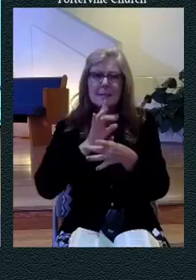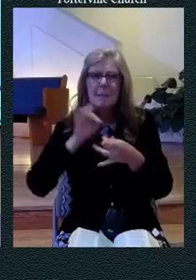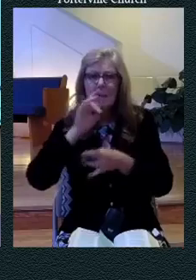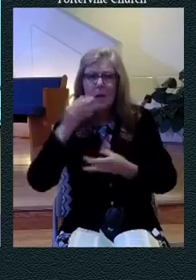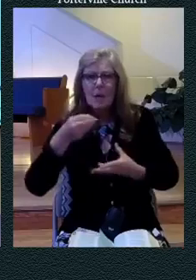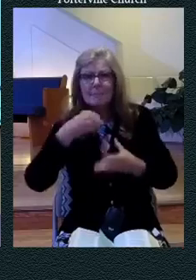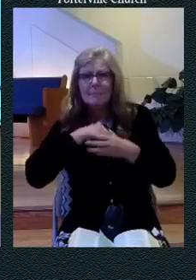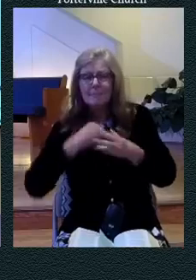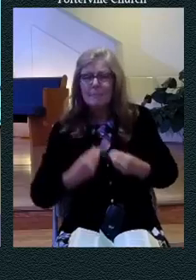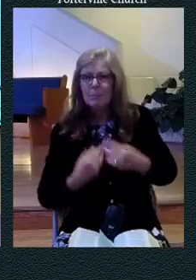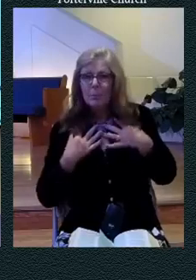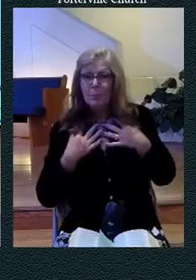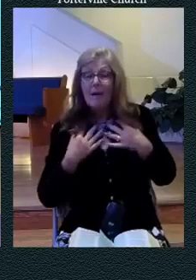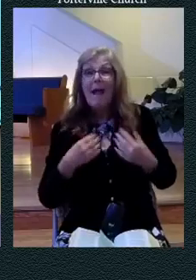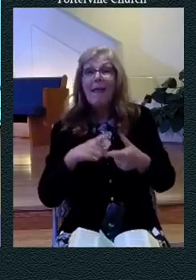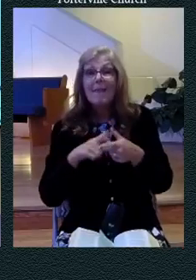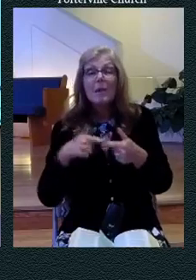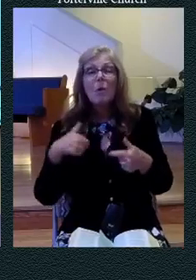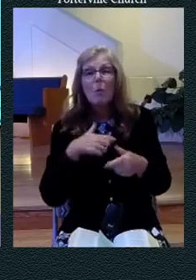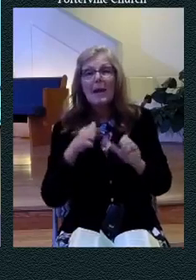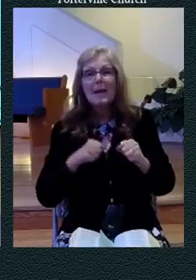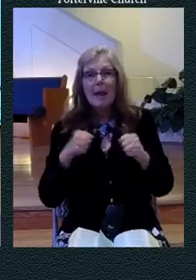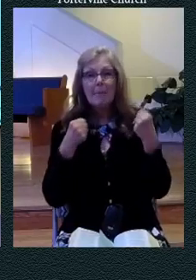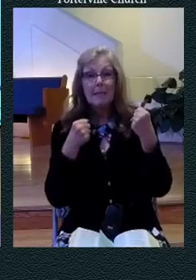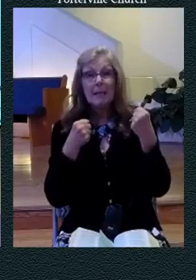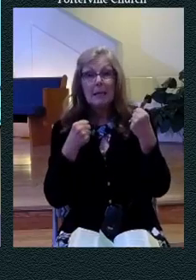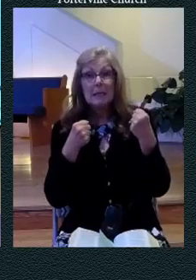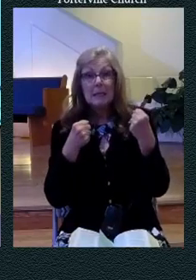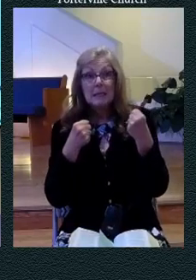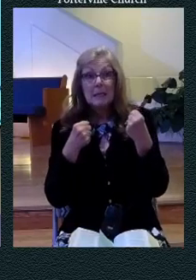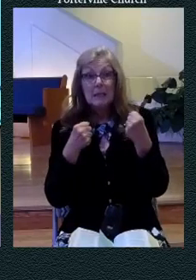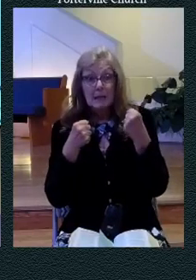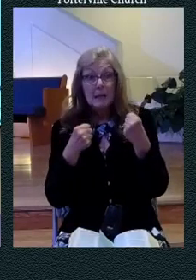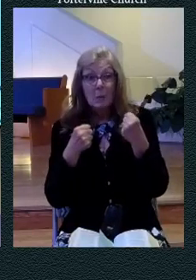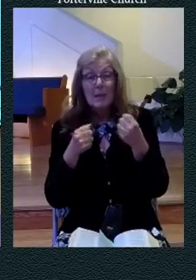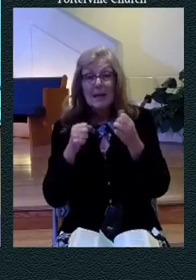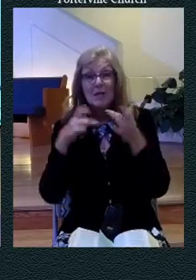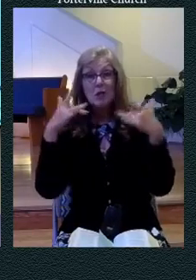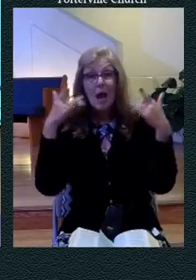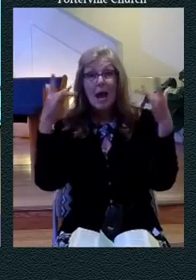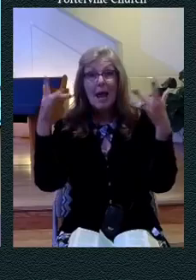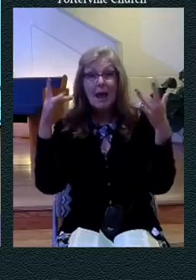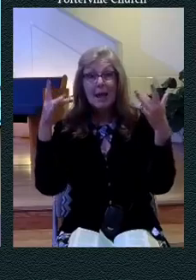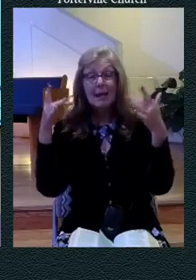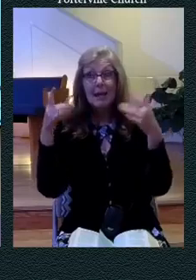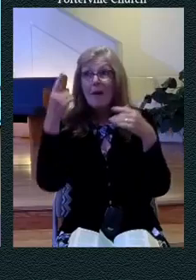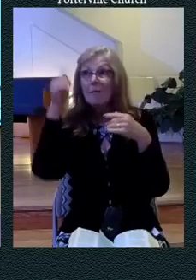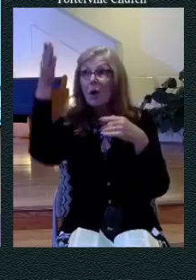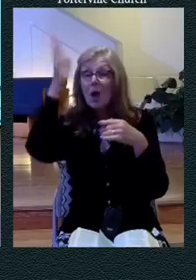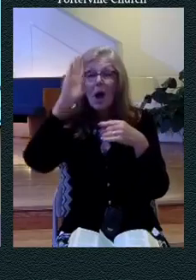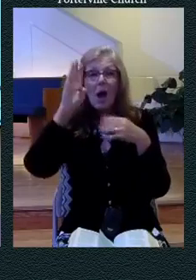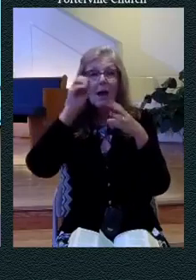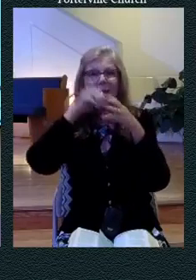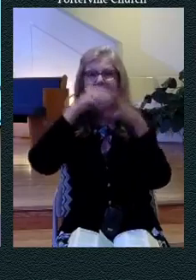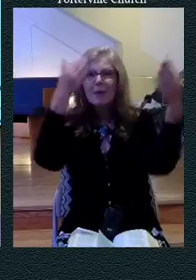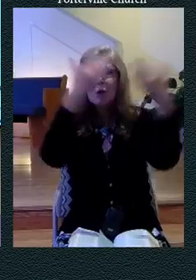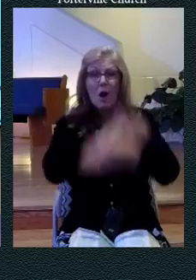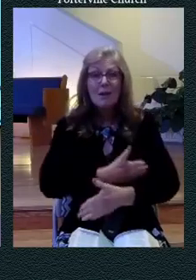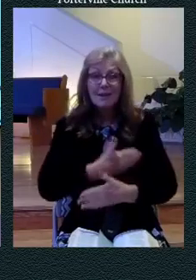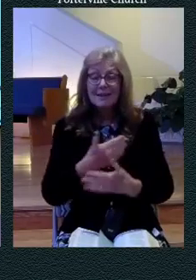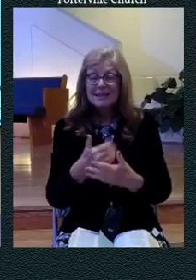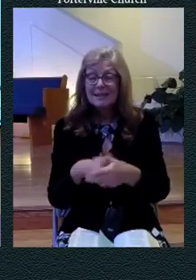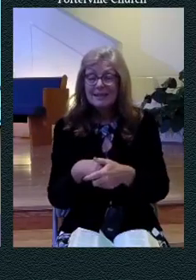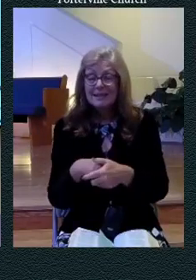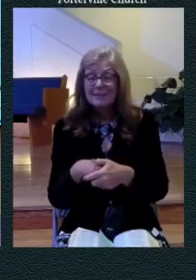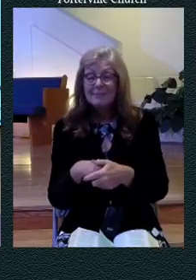in this time that is coming as bright lights in the darkness. So, just a little bit of extra on